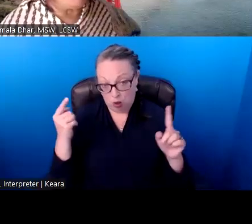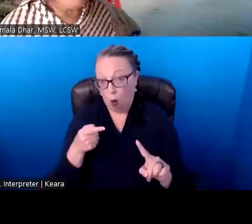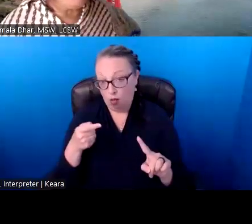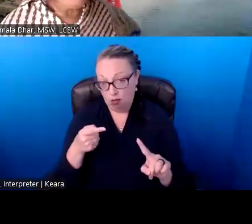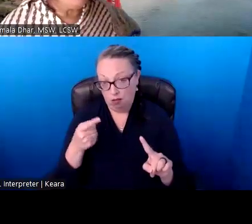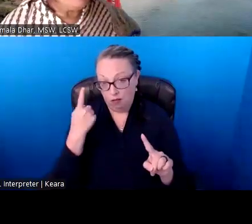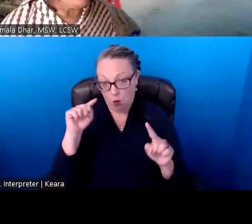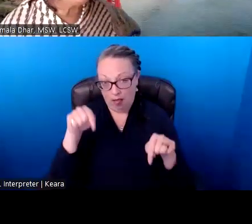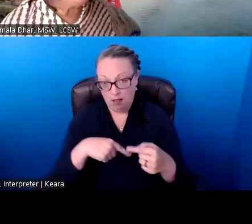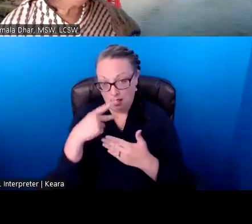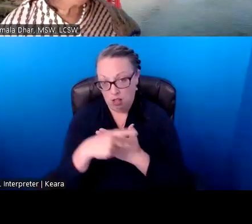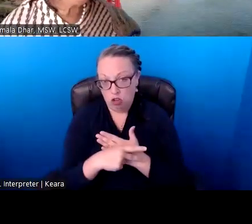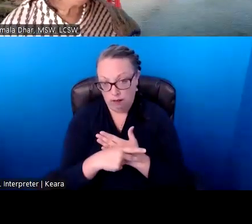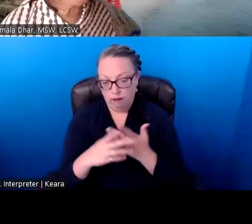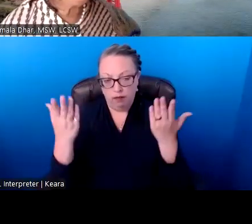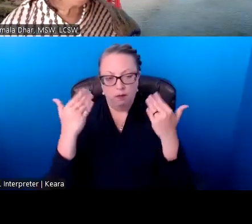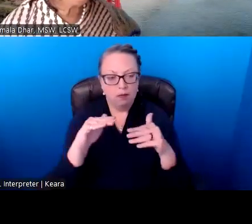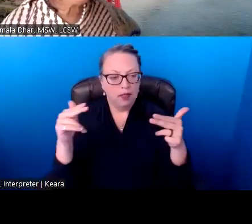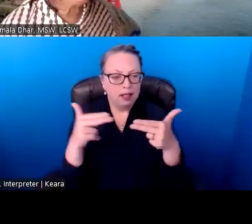initiative. Next slide.